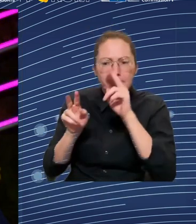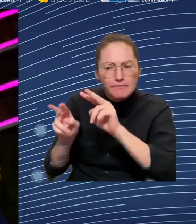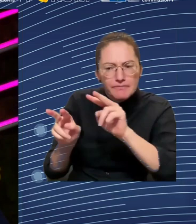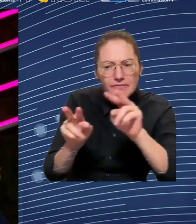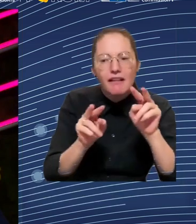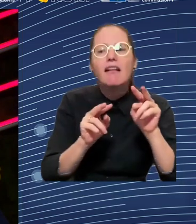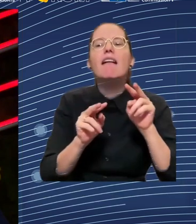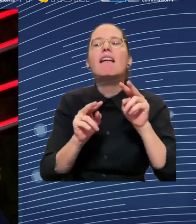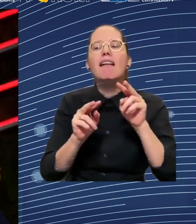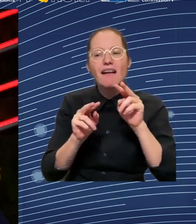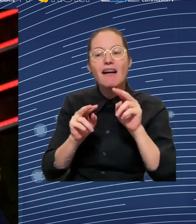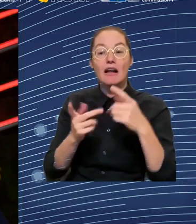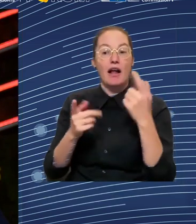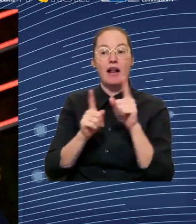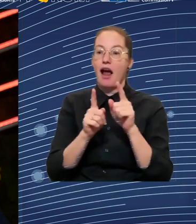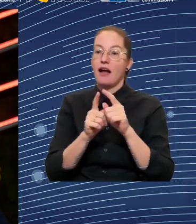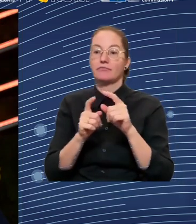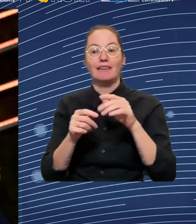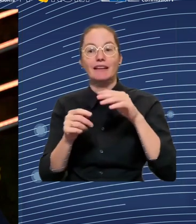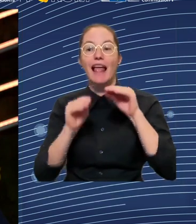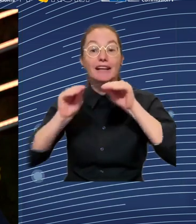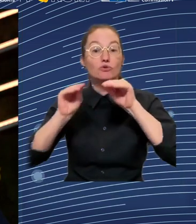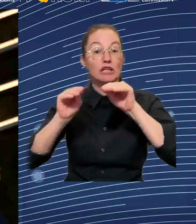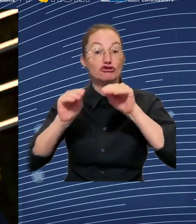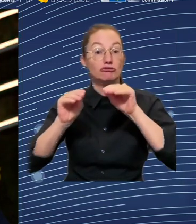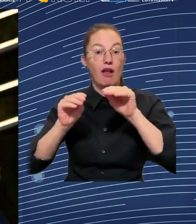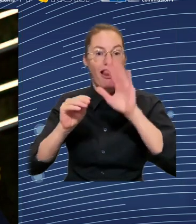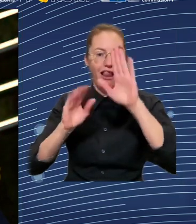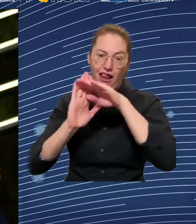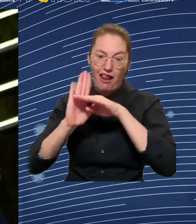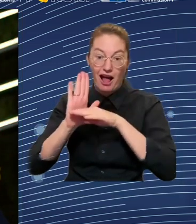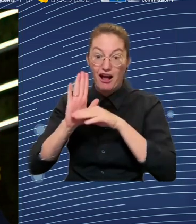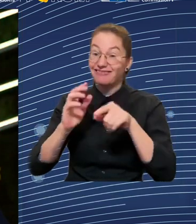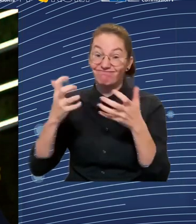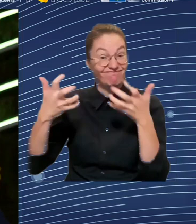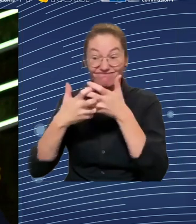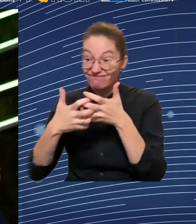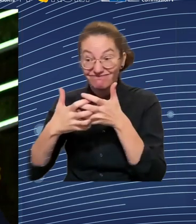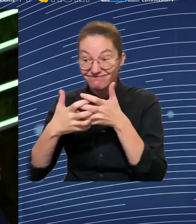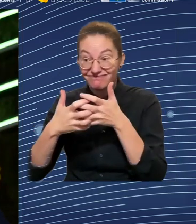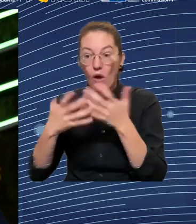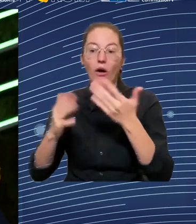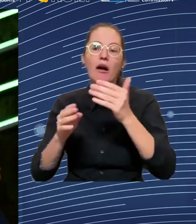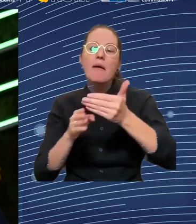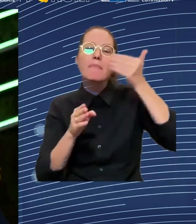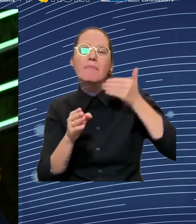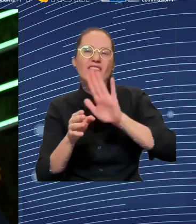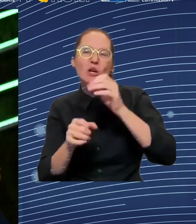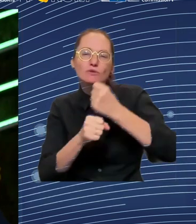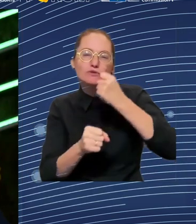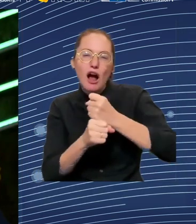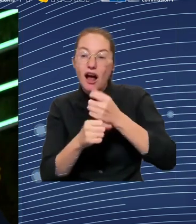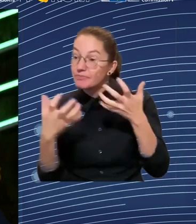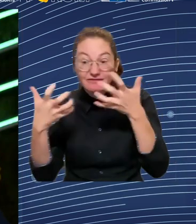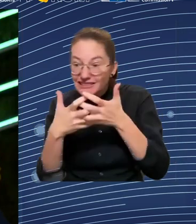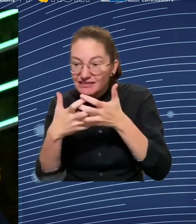skills needed for a given position keep changing. We've mentioned that many times over the past 2 days. There's been many different numbers, I think,